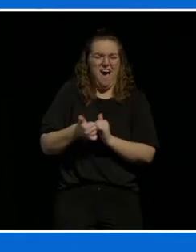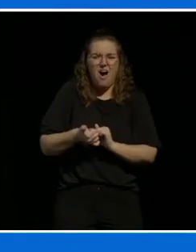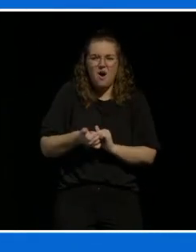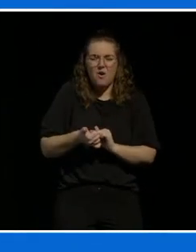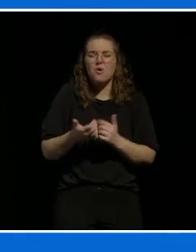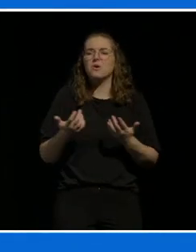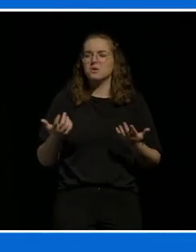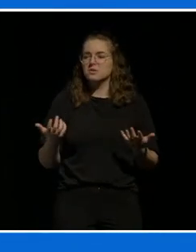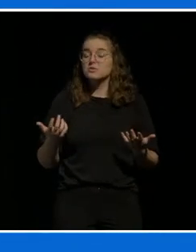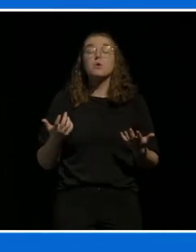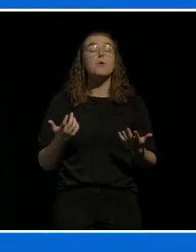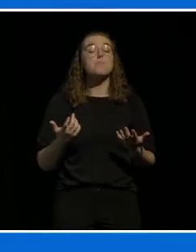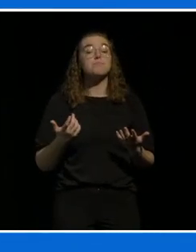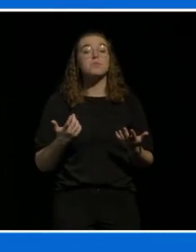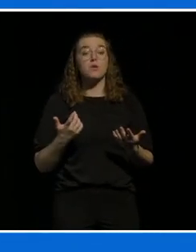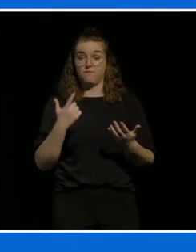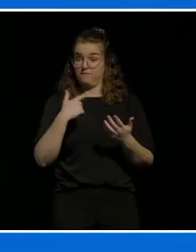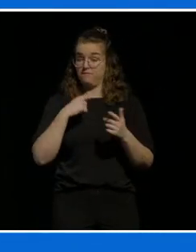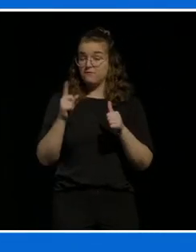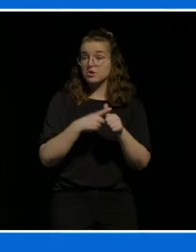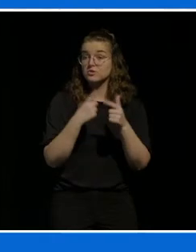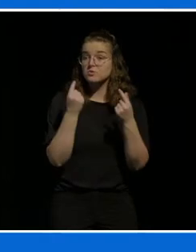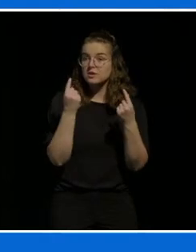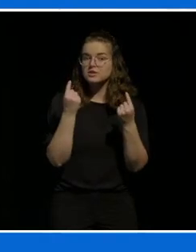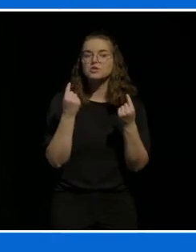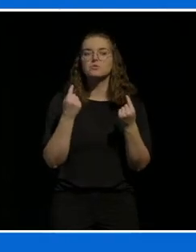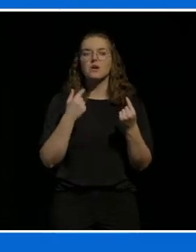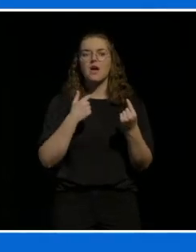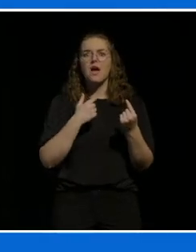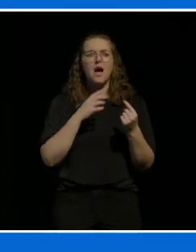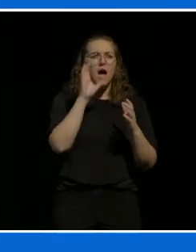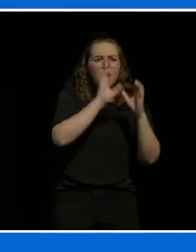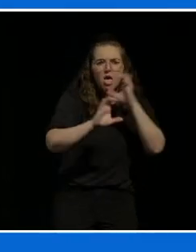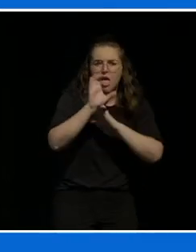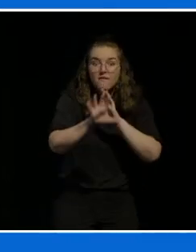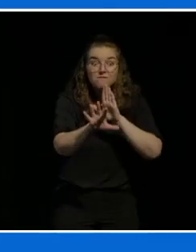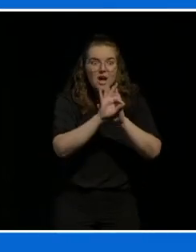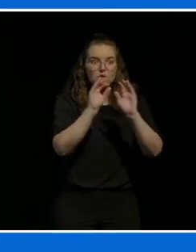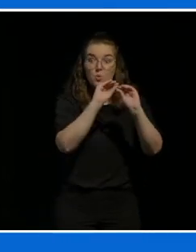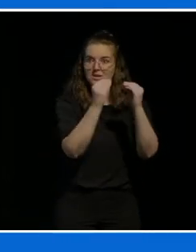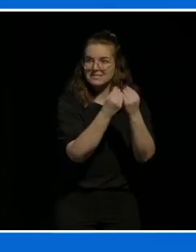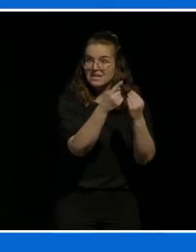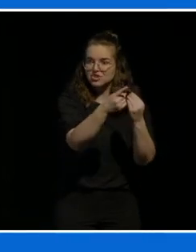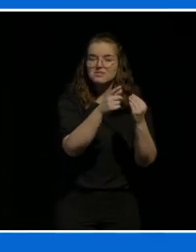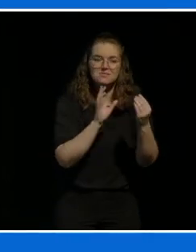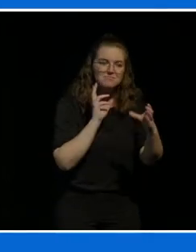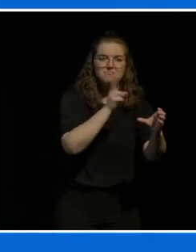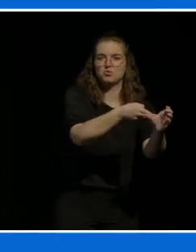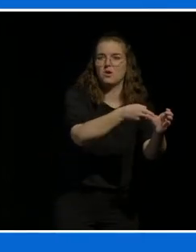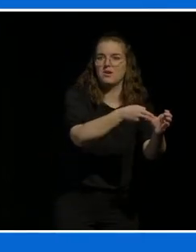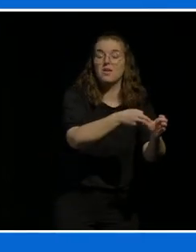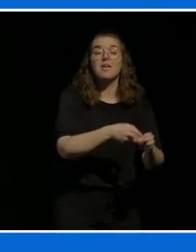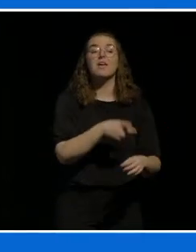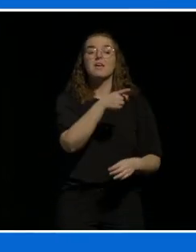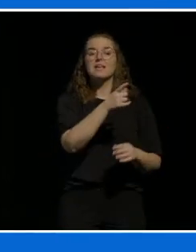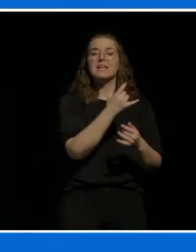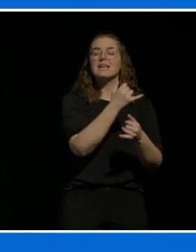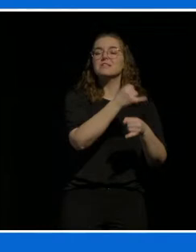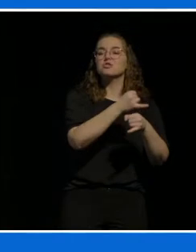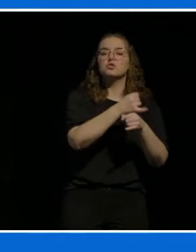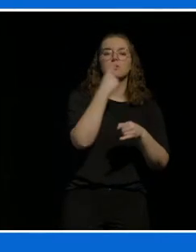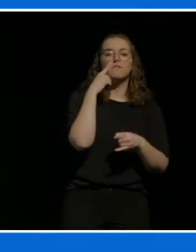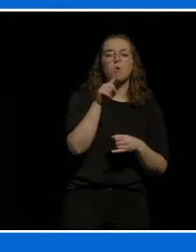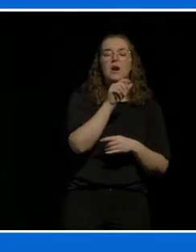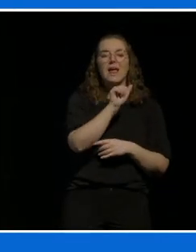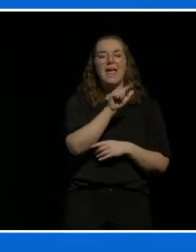started going about it was, one, finding people who had organizations that were working on policies and joining those. So one of the first I joined was the Institute for Healing and Justice. It